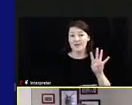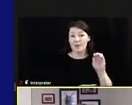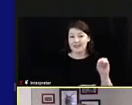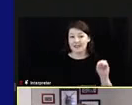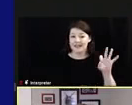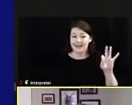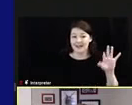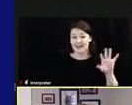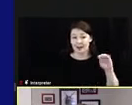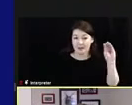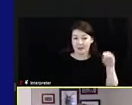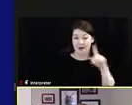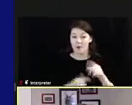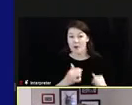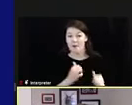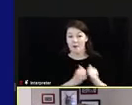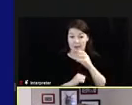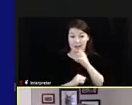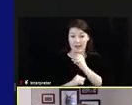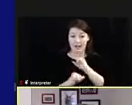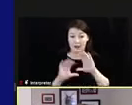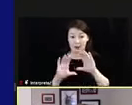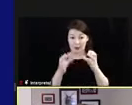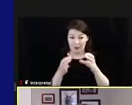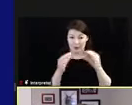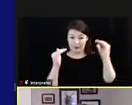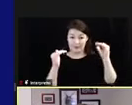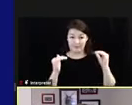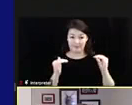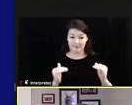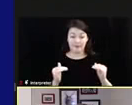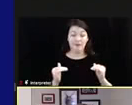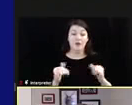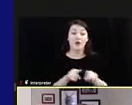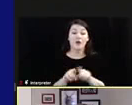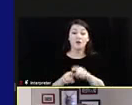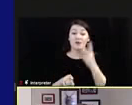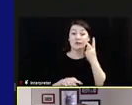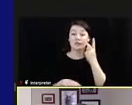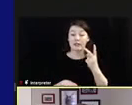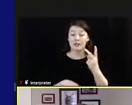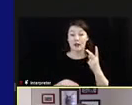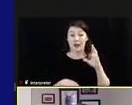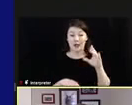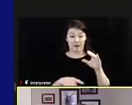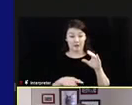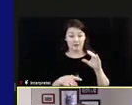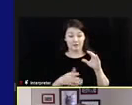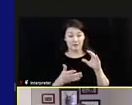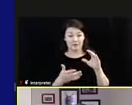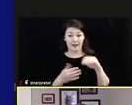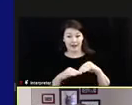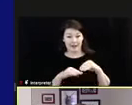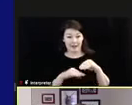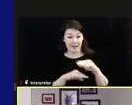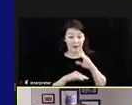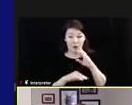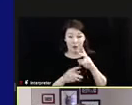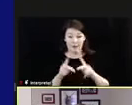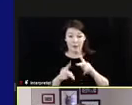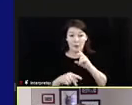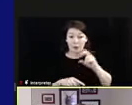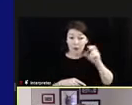for most age groups here for both hospitalizations and deaths. We do start to see that waning immunity effect in older Coloradans. So you can see that